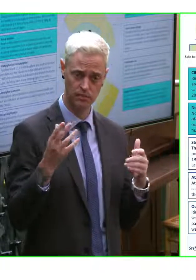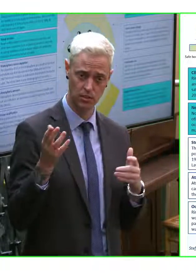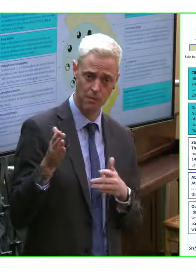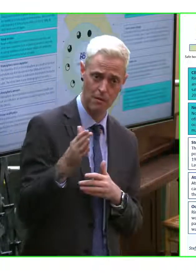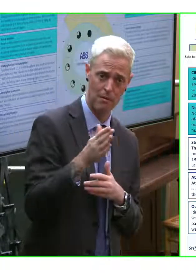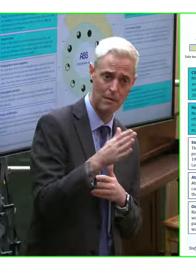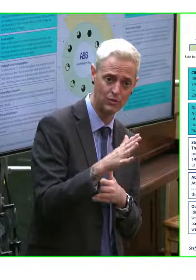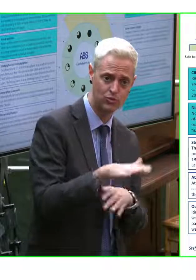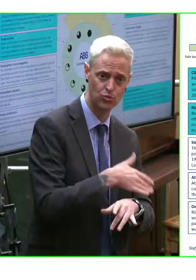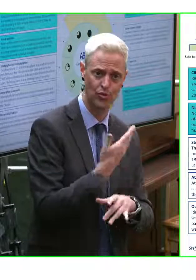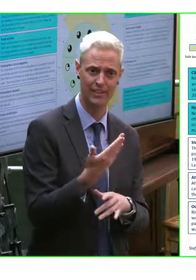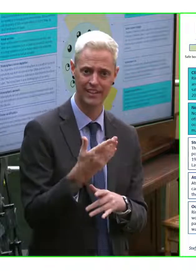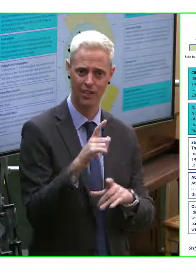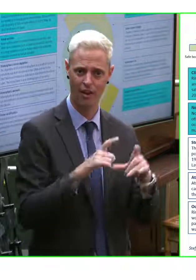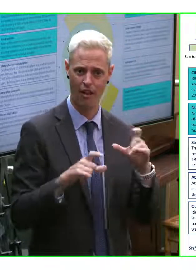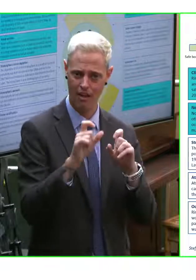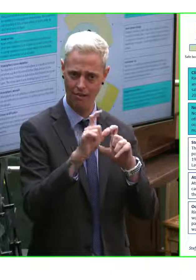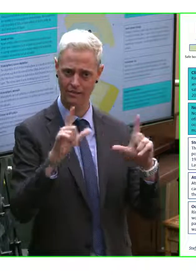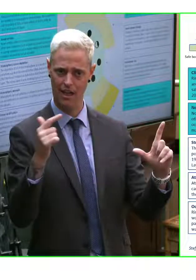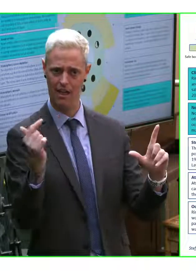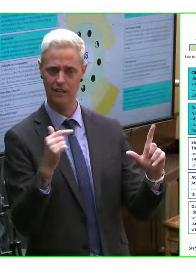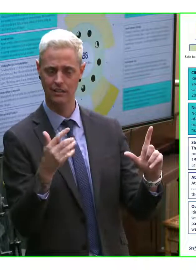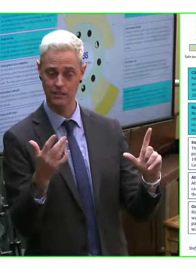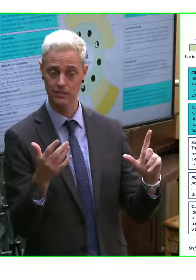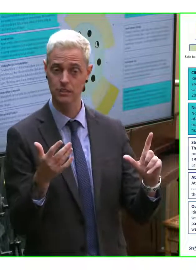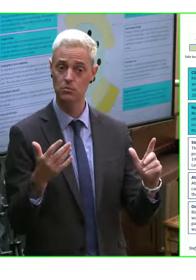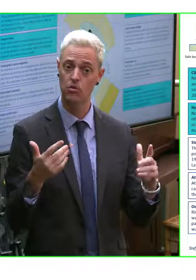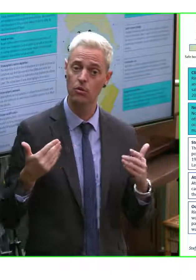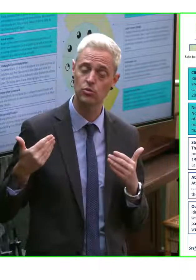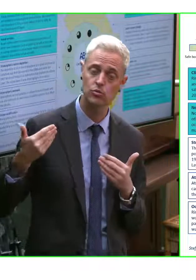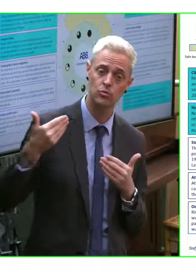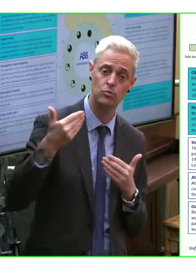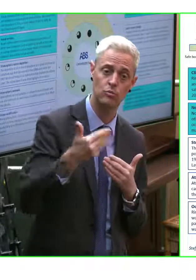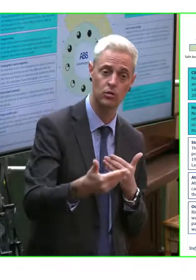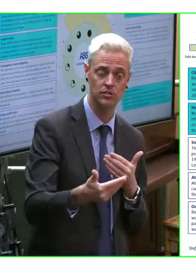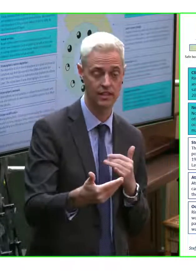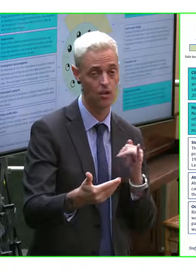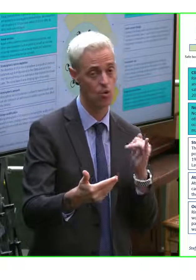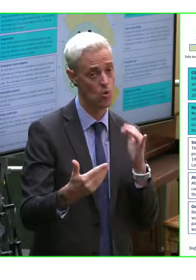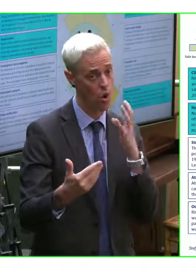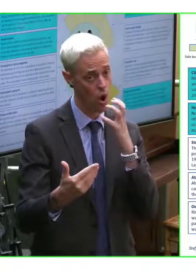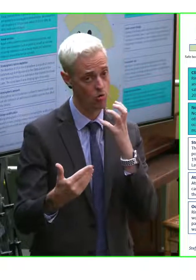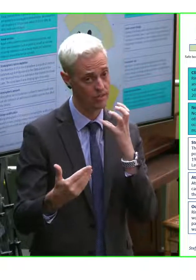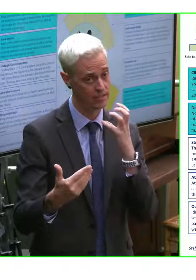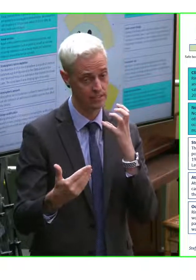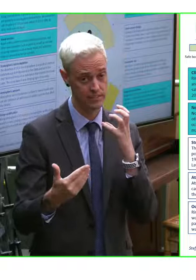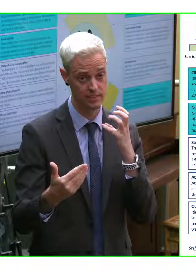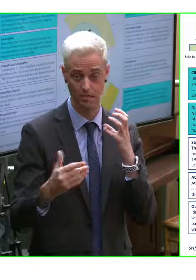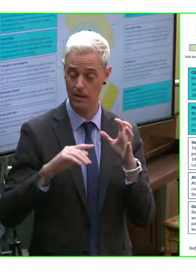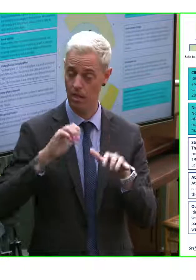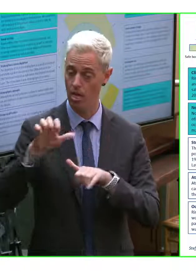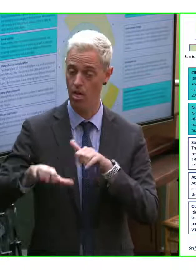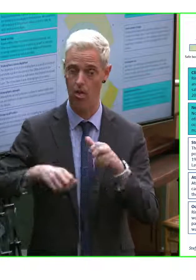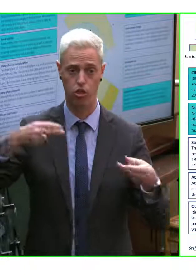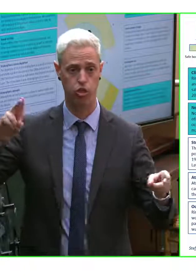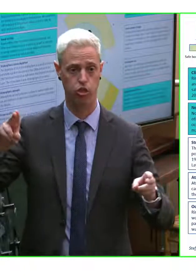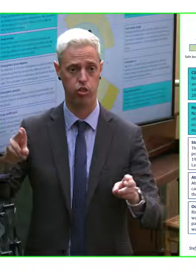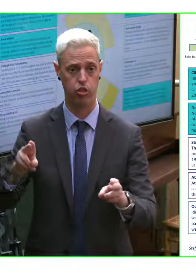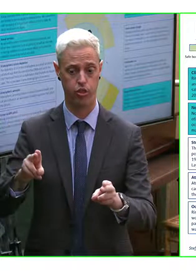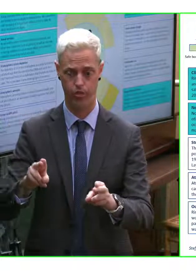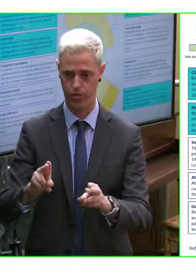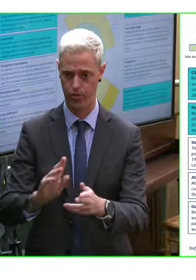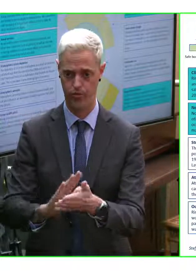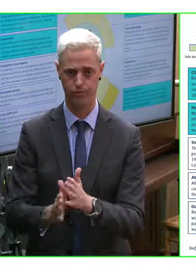green. But there is a real risk that if we go too far into the dark orange, it will become irreversible. We're